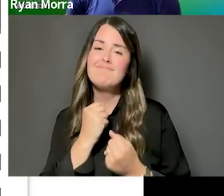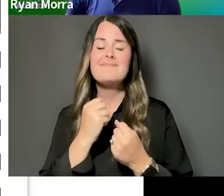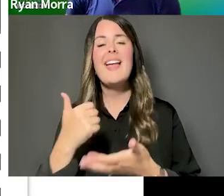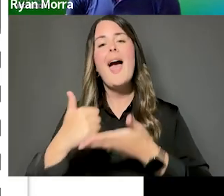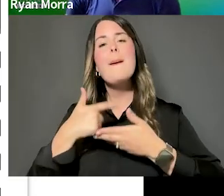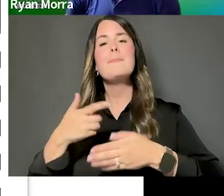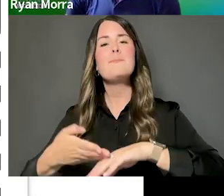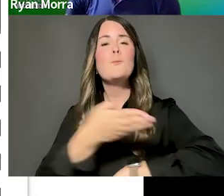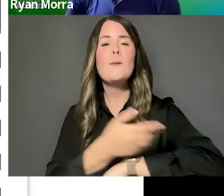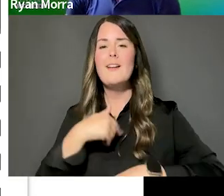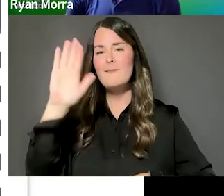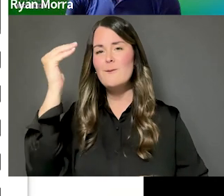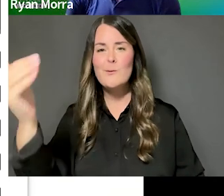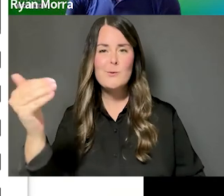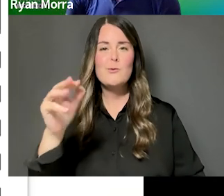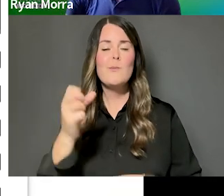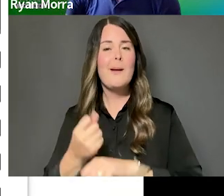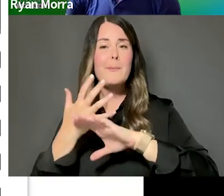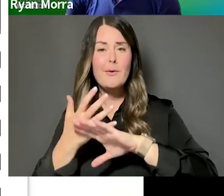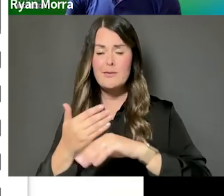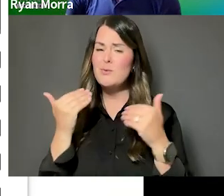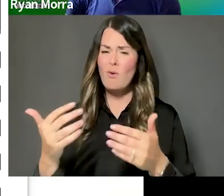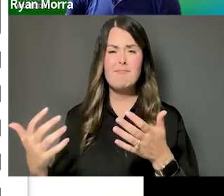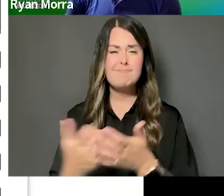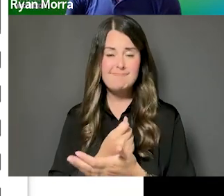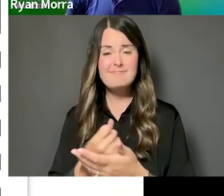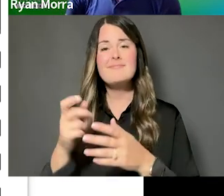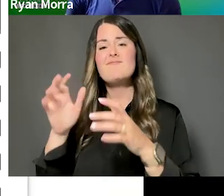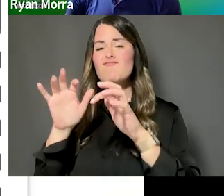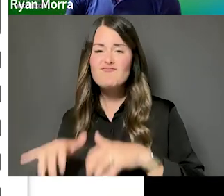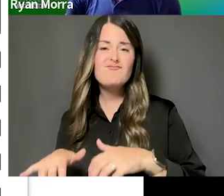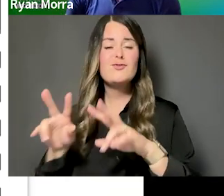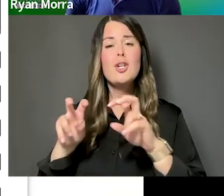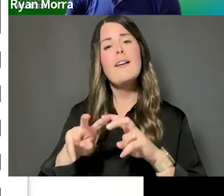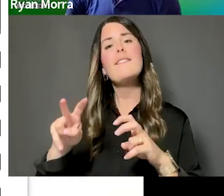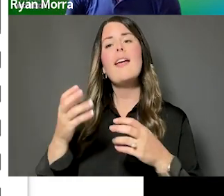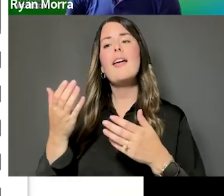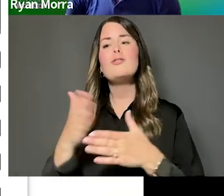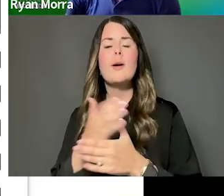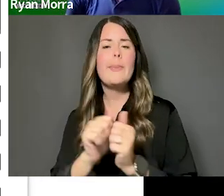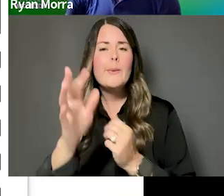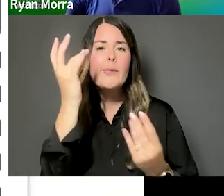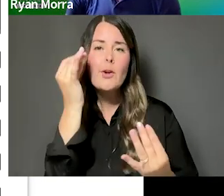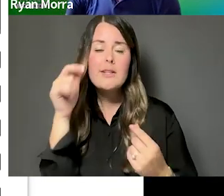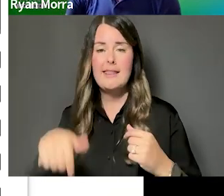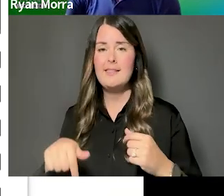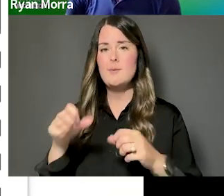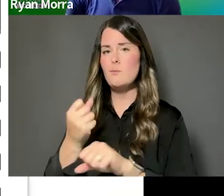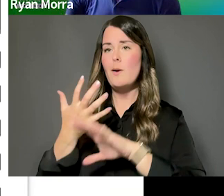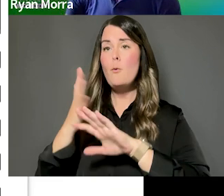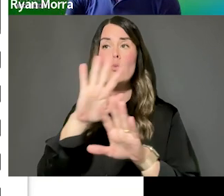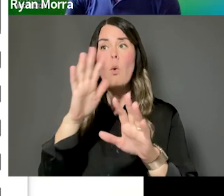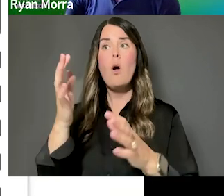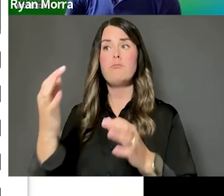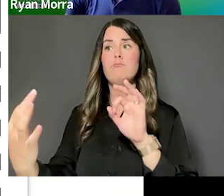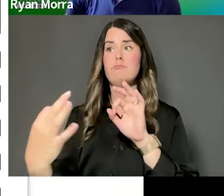is invaluable in helping us improve our future webinars. Please take a moment to complete our survey and share your thoughts on this webinar.